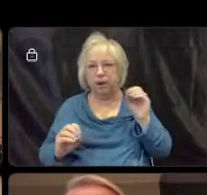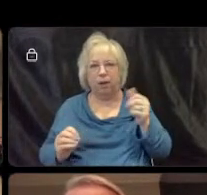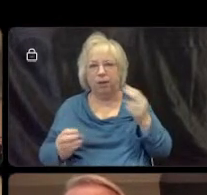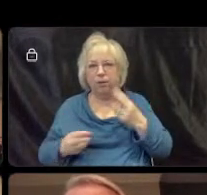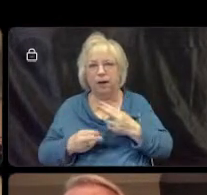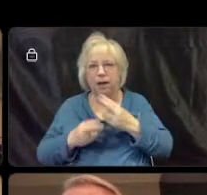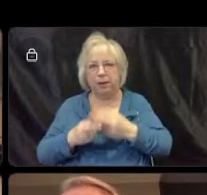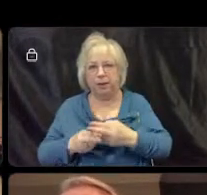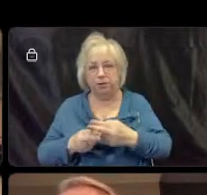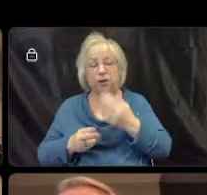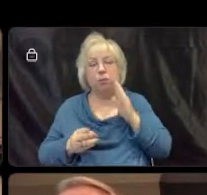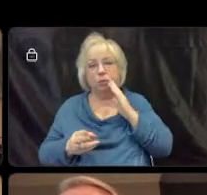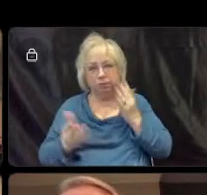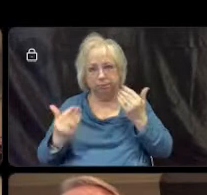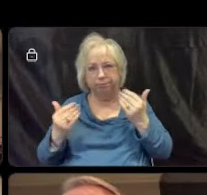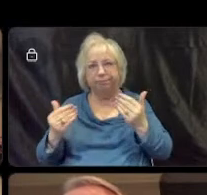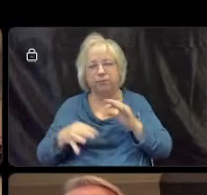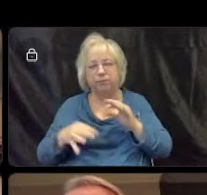nominees, can we have a vote?